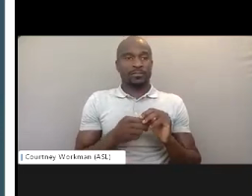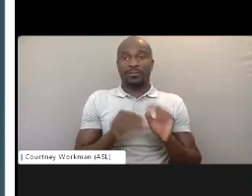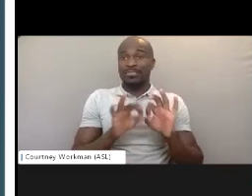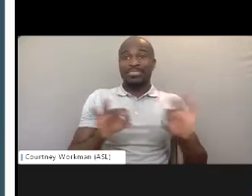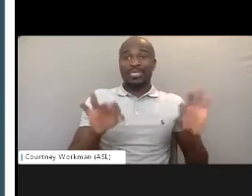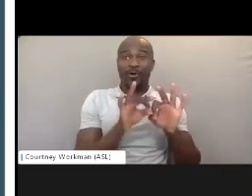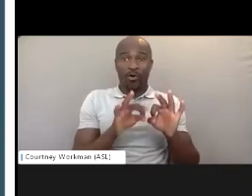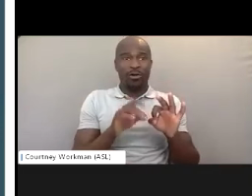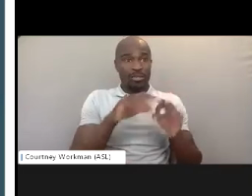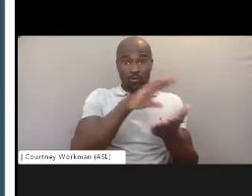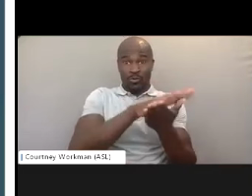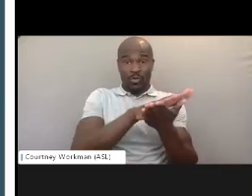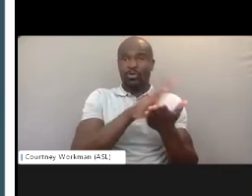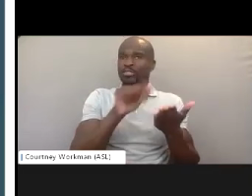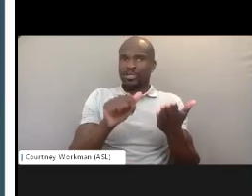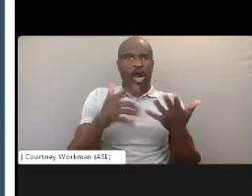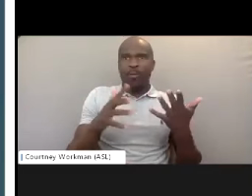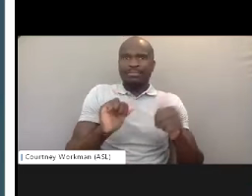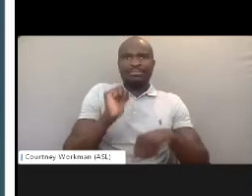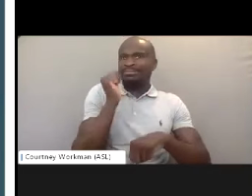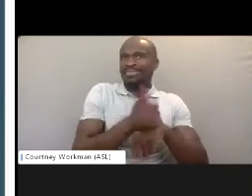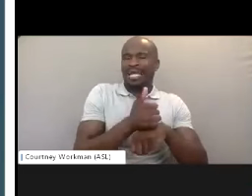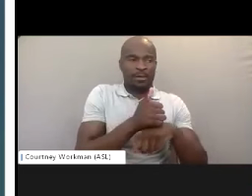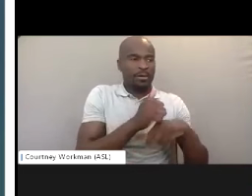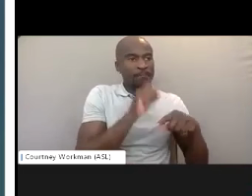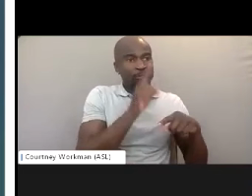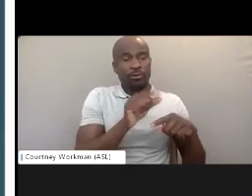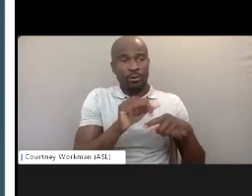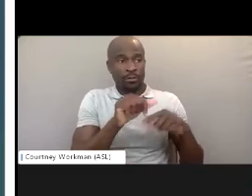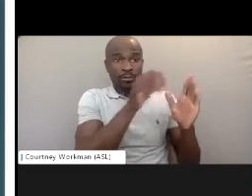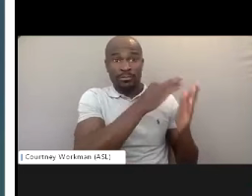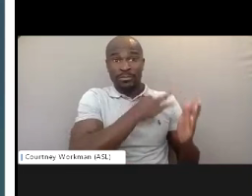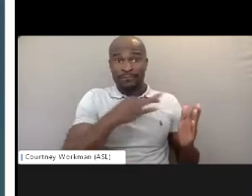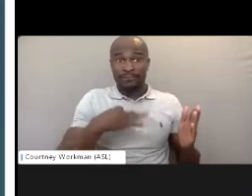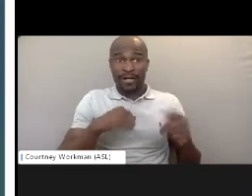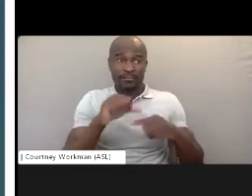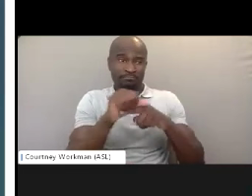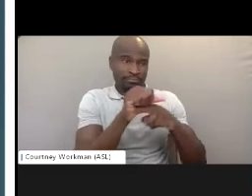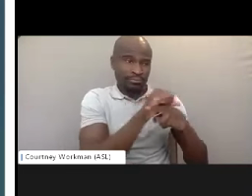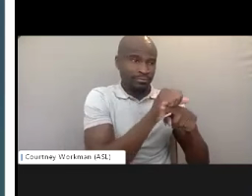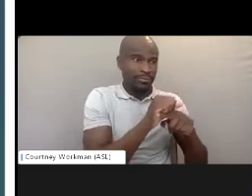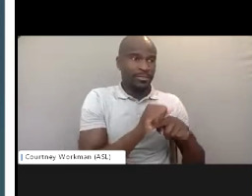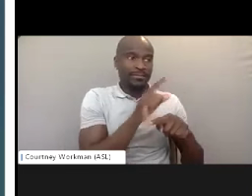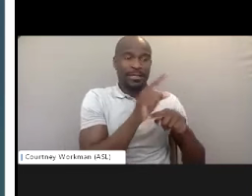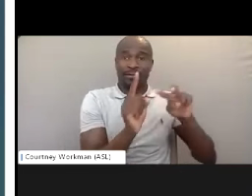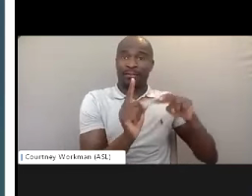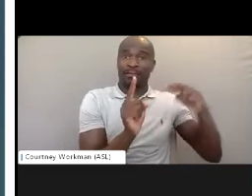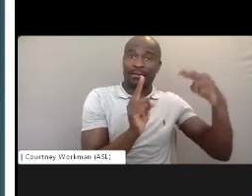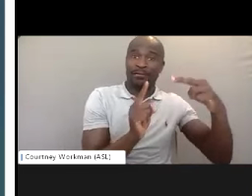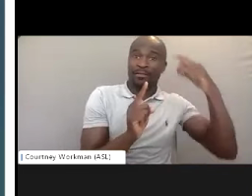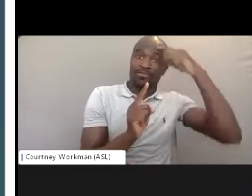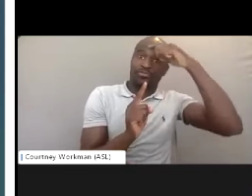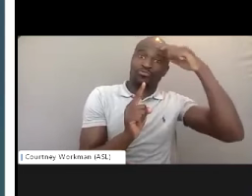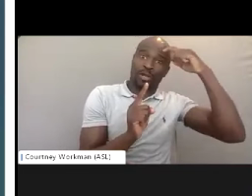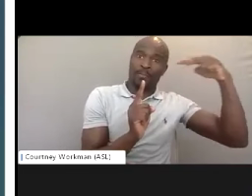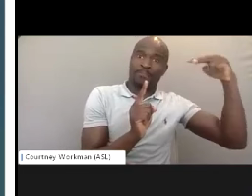and culture in the school, is how do we train our staff on how to look at things through the trauma lens instead of looking at it through the behavioral